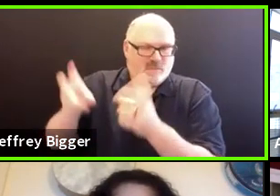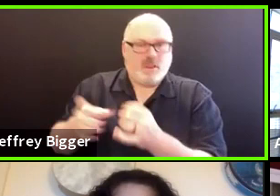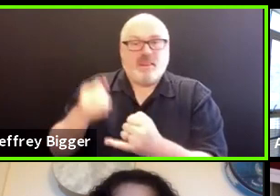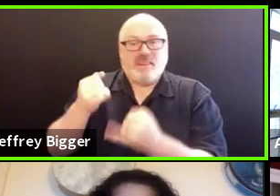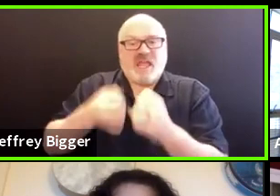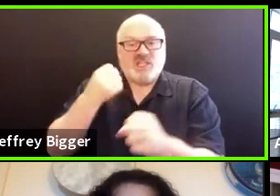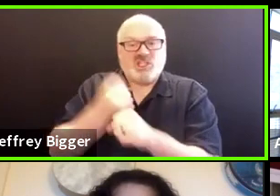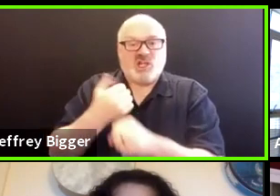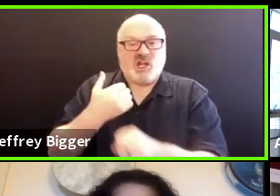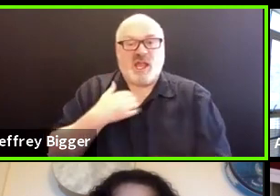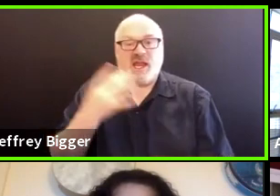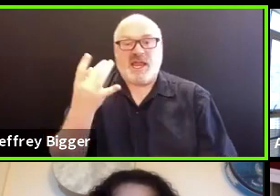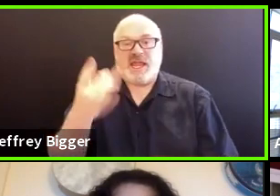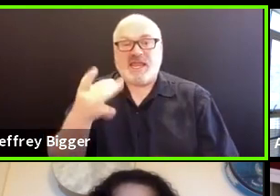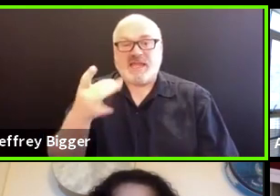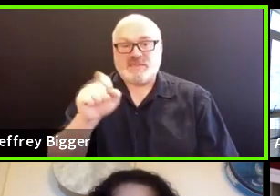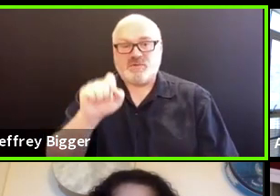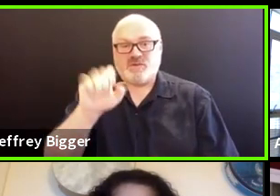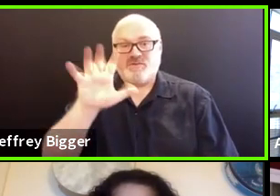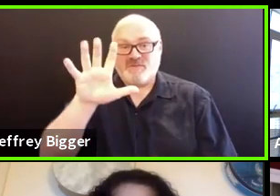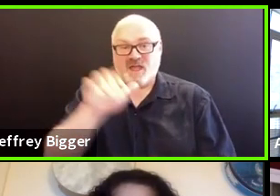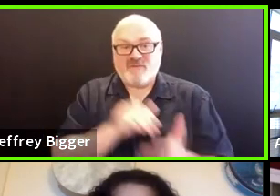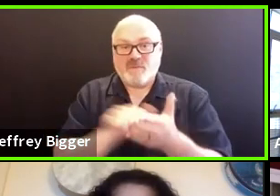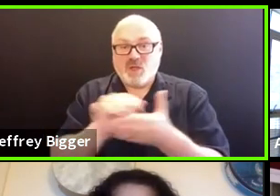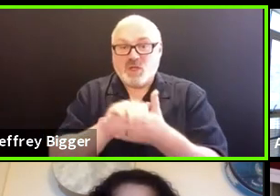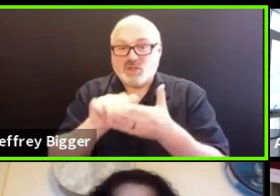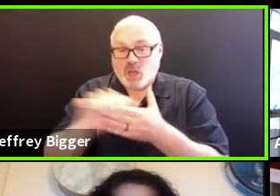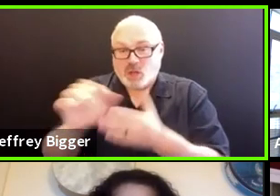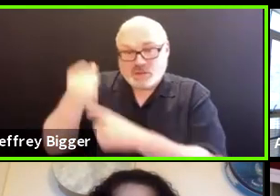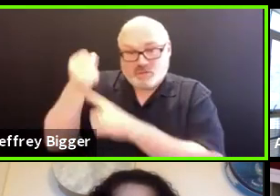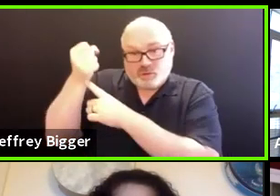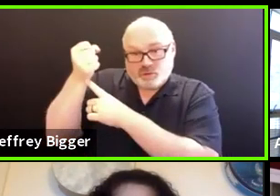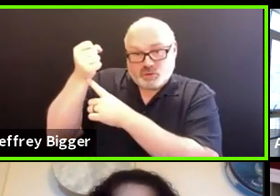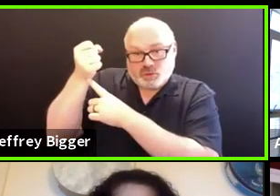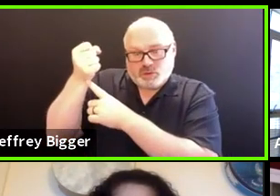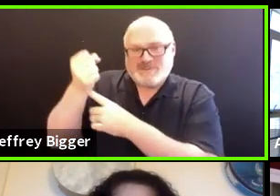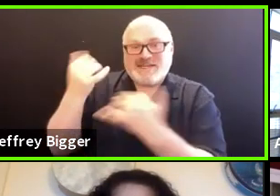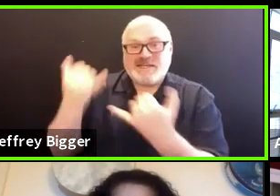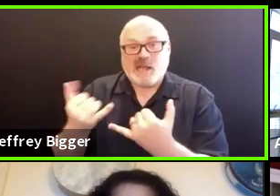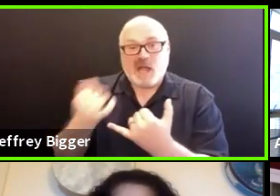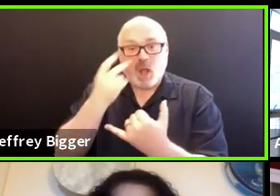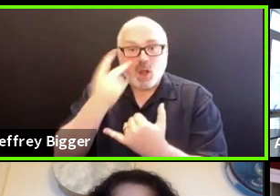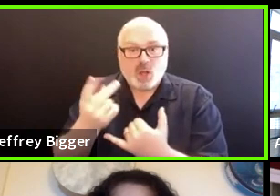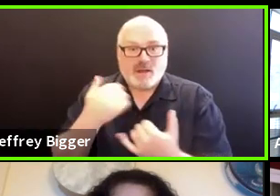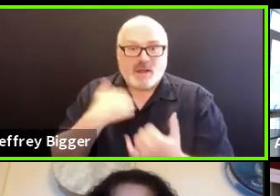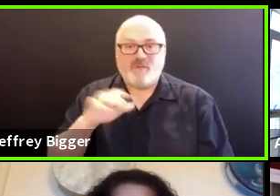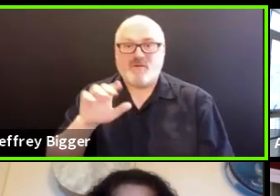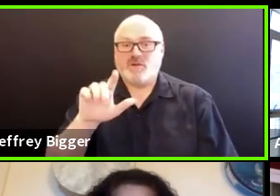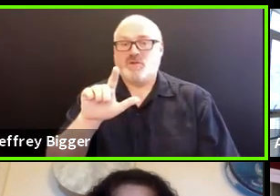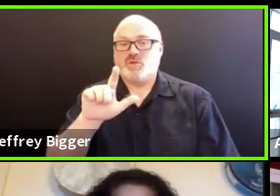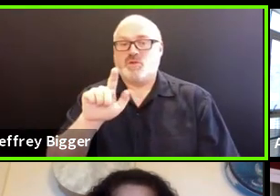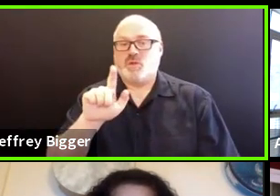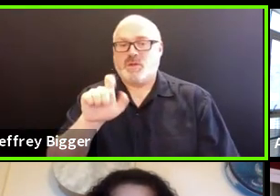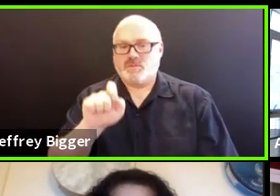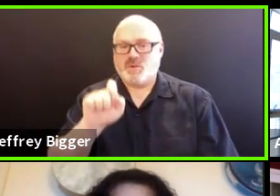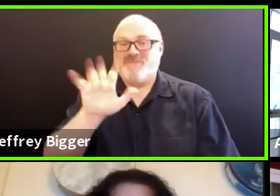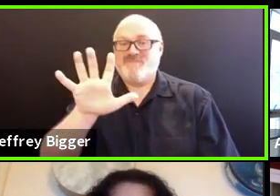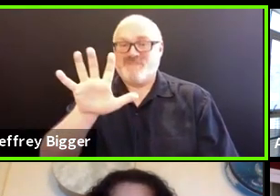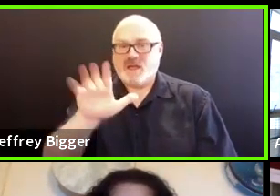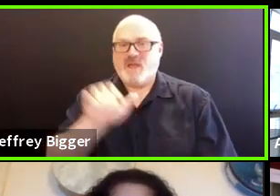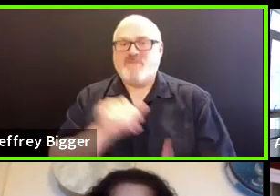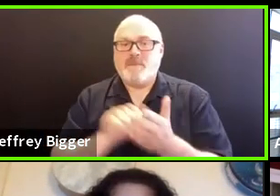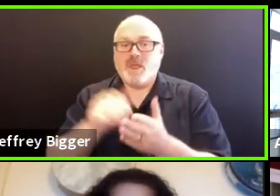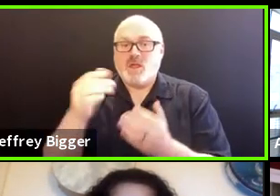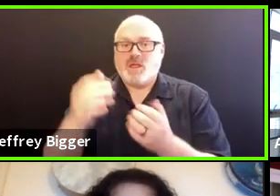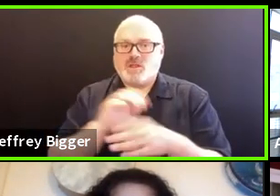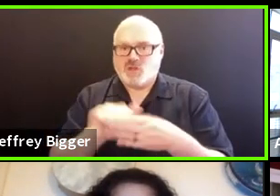of $18.5 million of reserves. This year, we are looking at $21.5 million of reserves. So